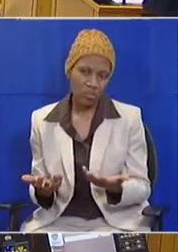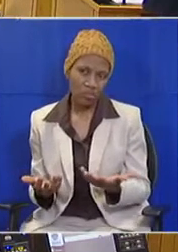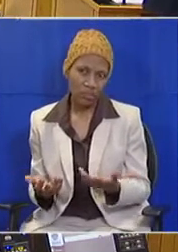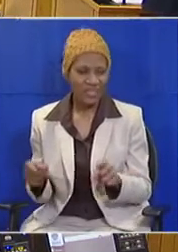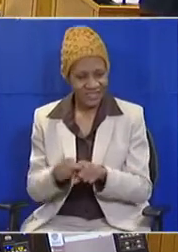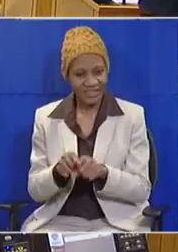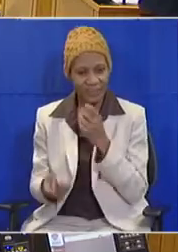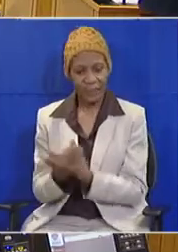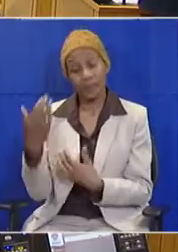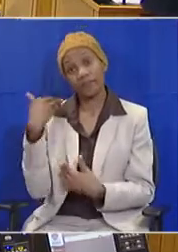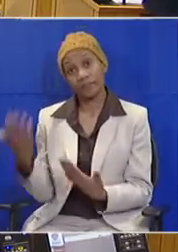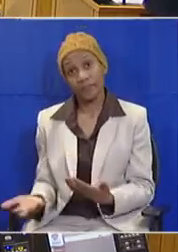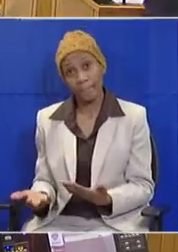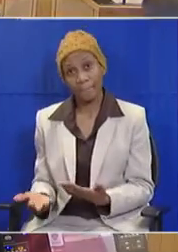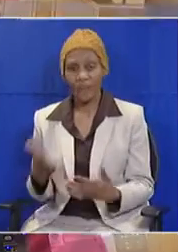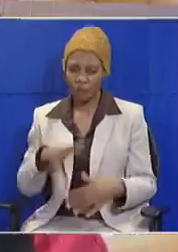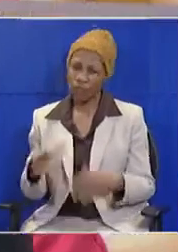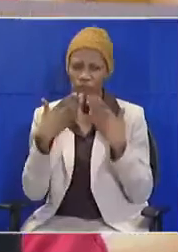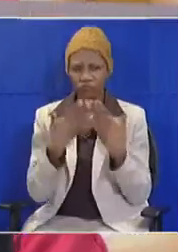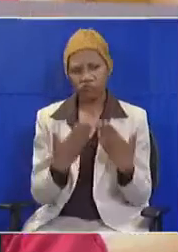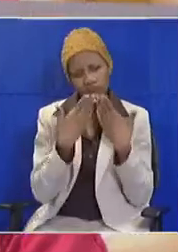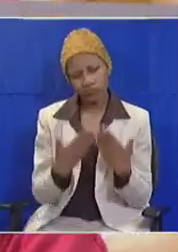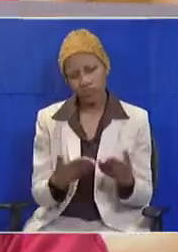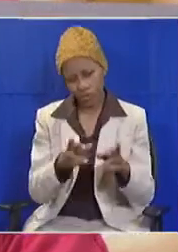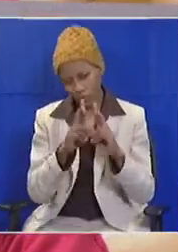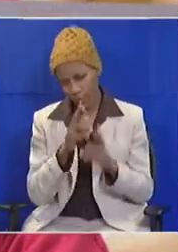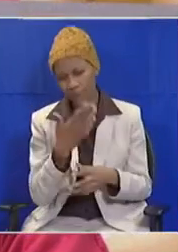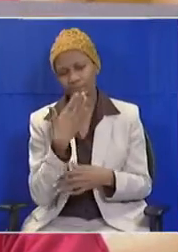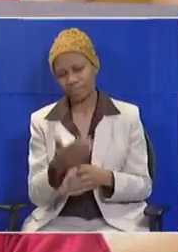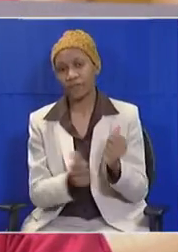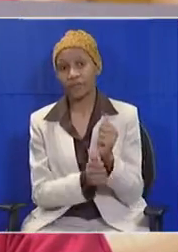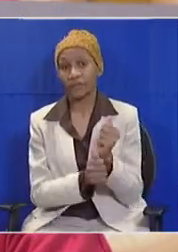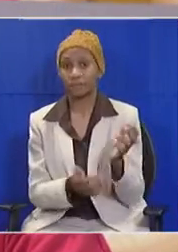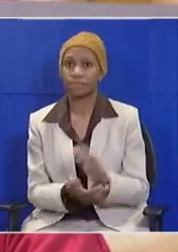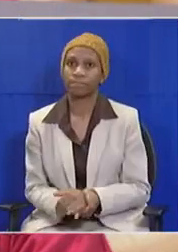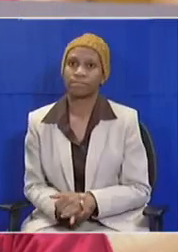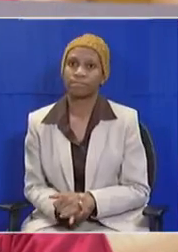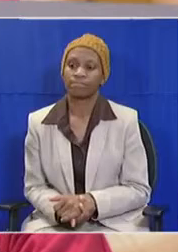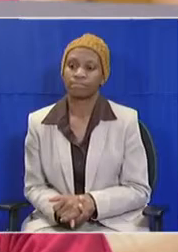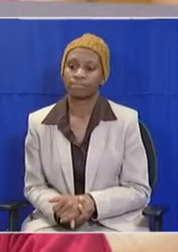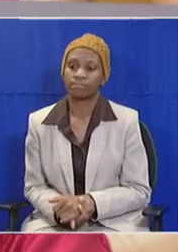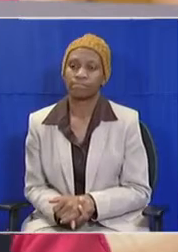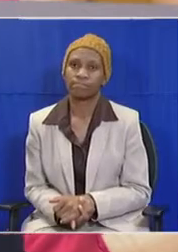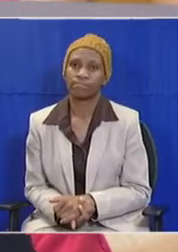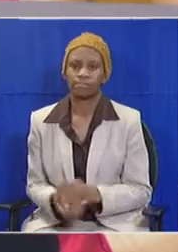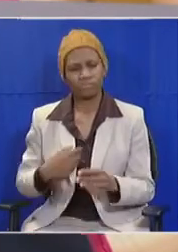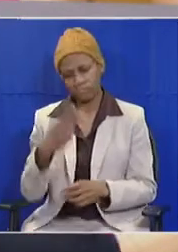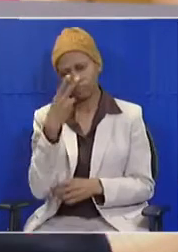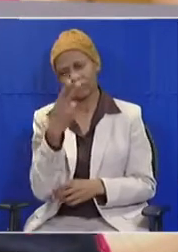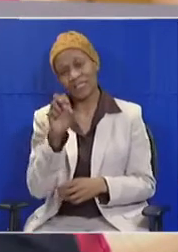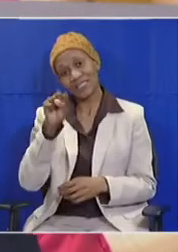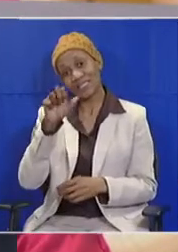before. But thank you for your response, Honorable Deputy Minister. I note that